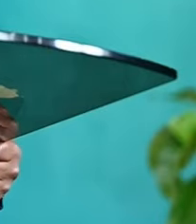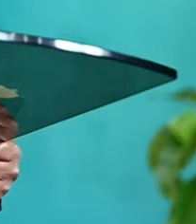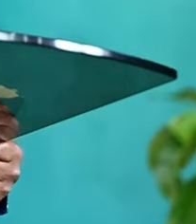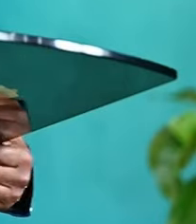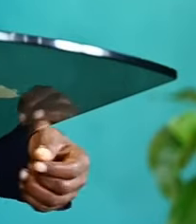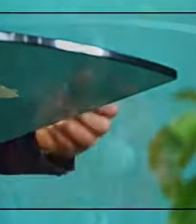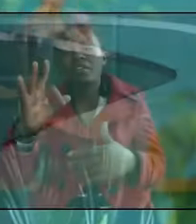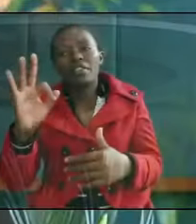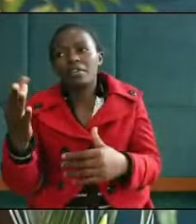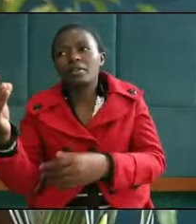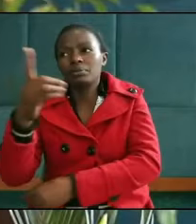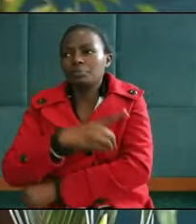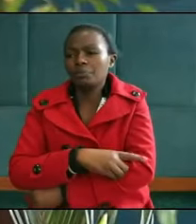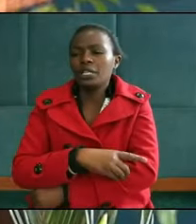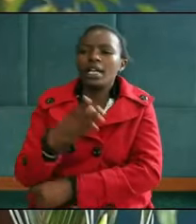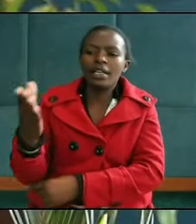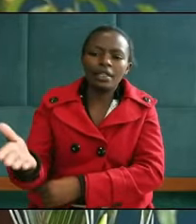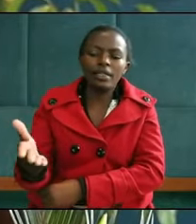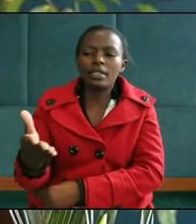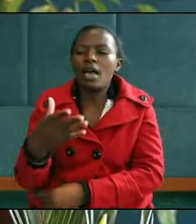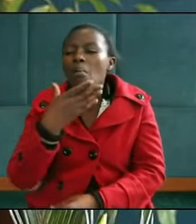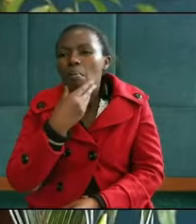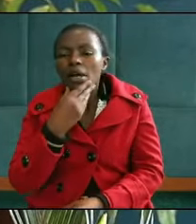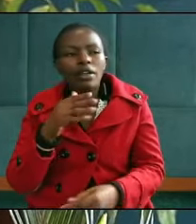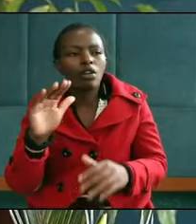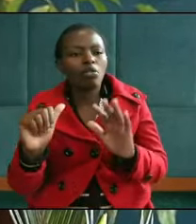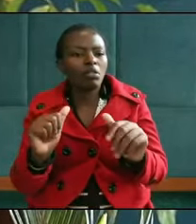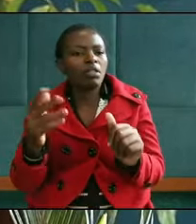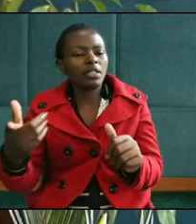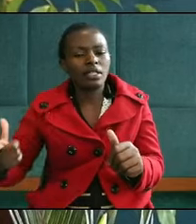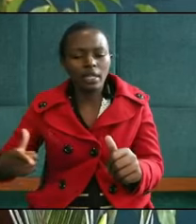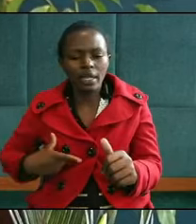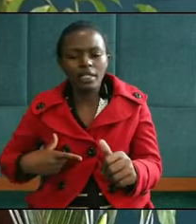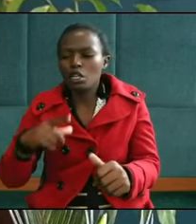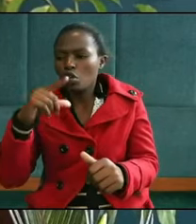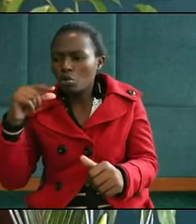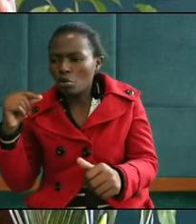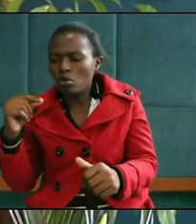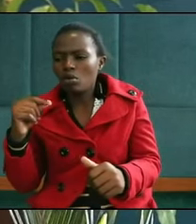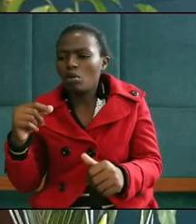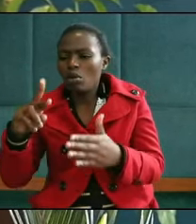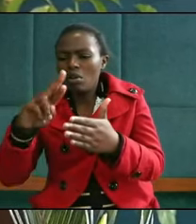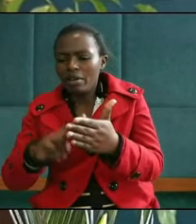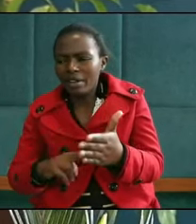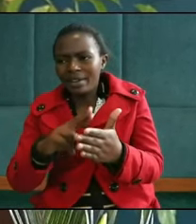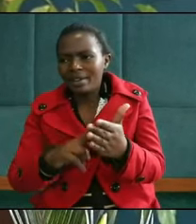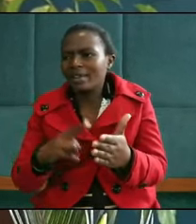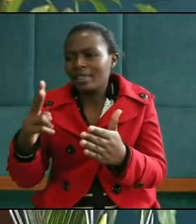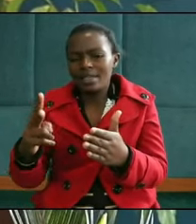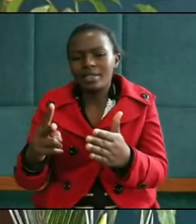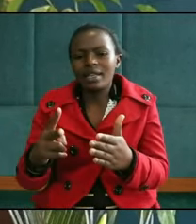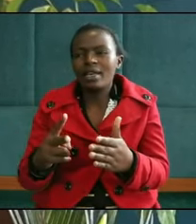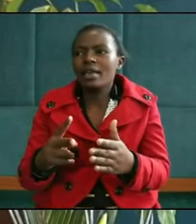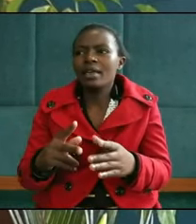called the ladies and they told them, go and read this. After you finish, you come, I will tell you which church I attend.